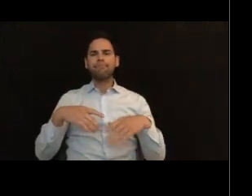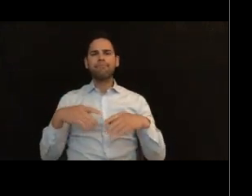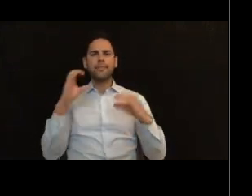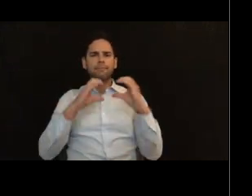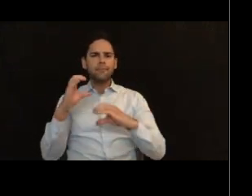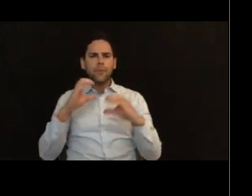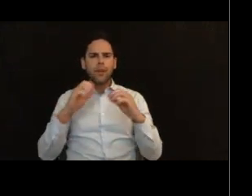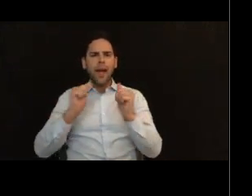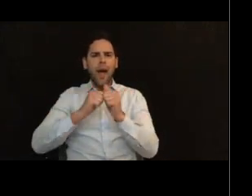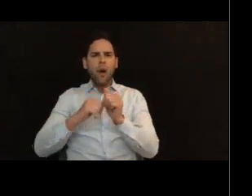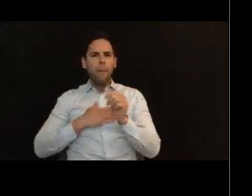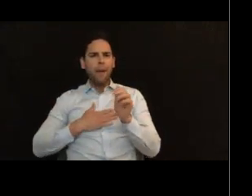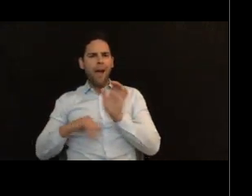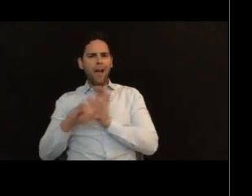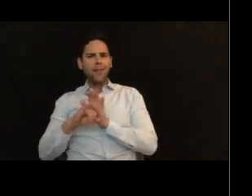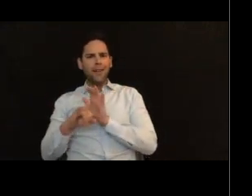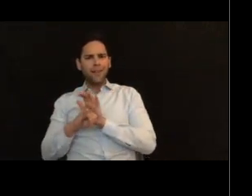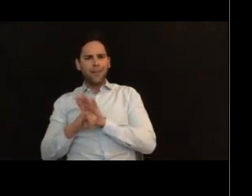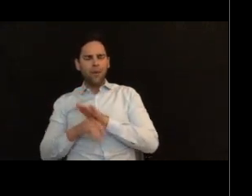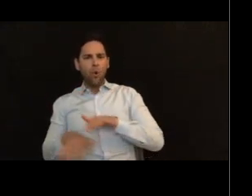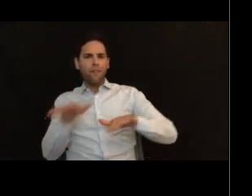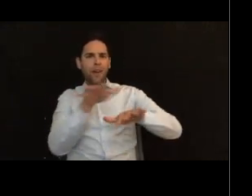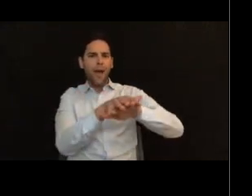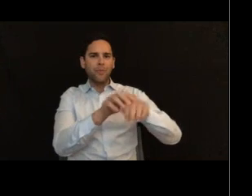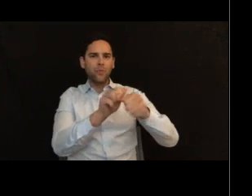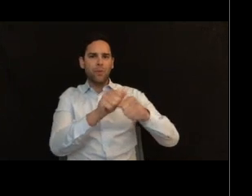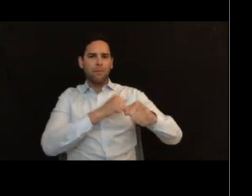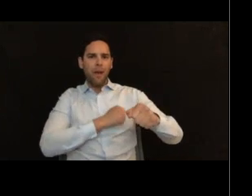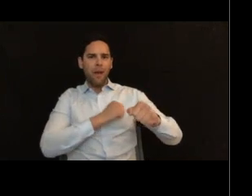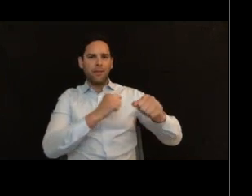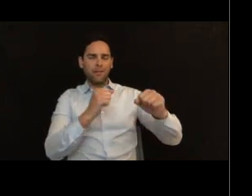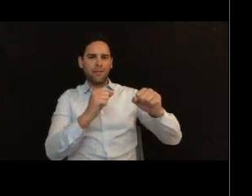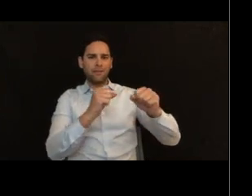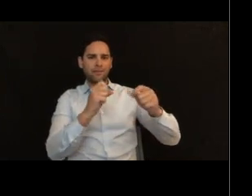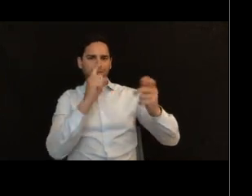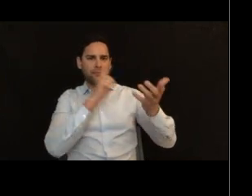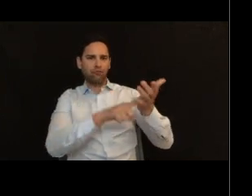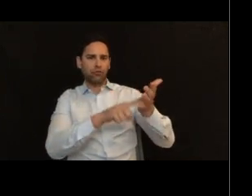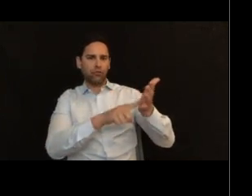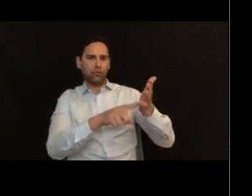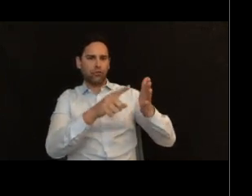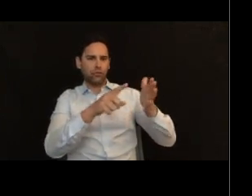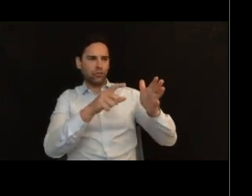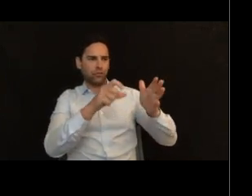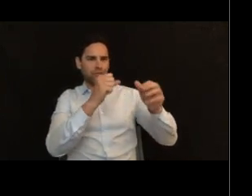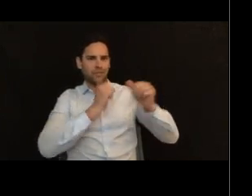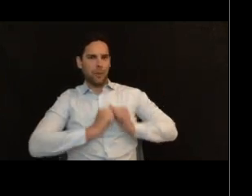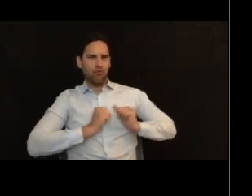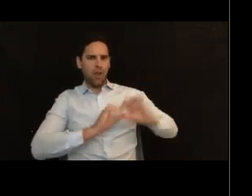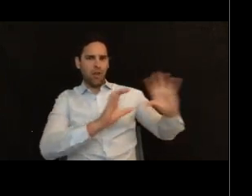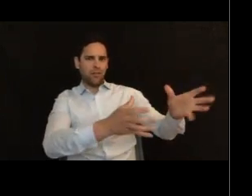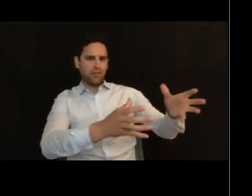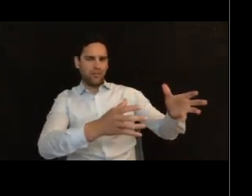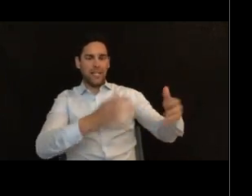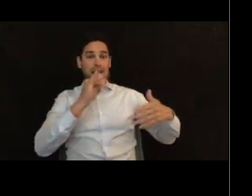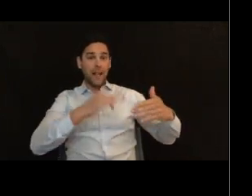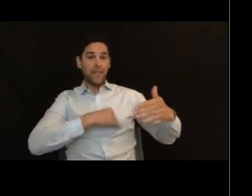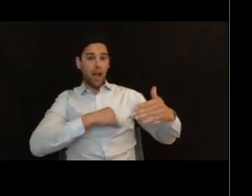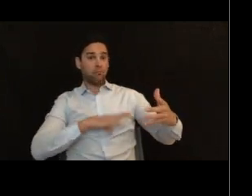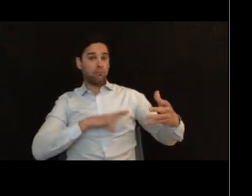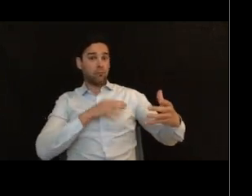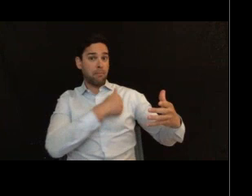your subjects. And when you're part of the community you are researching or writing about, and what that overlap